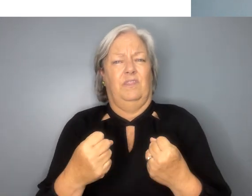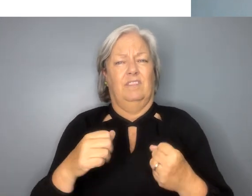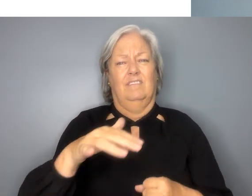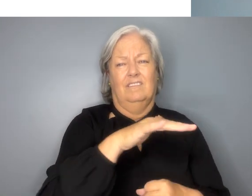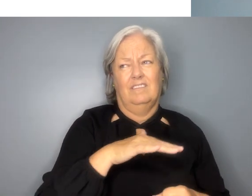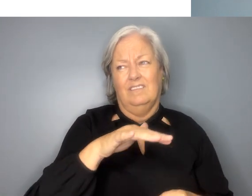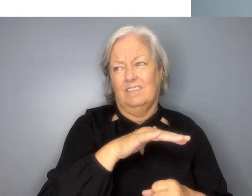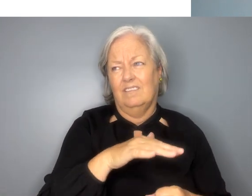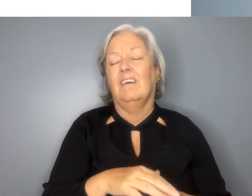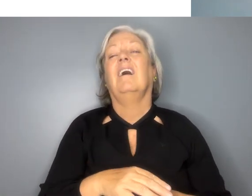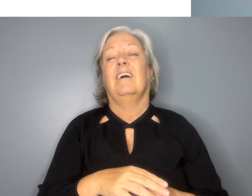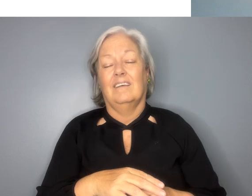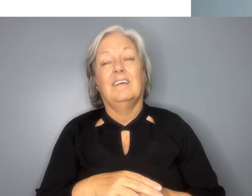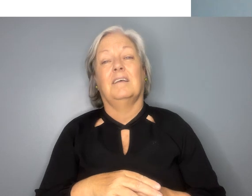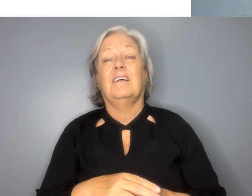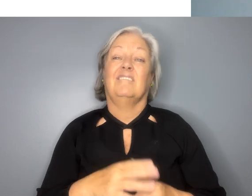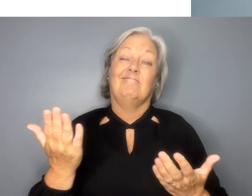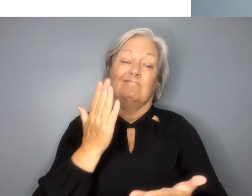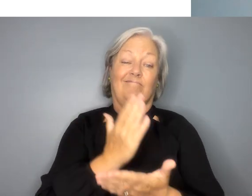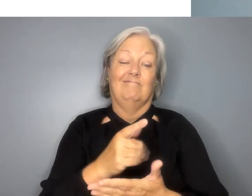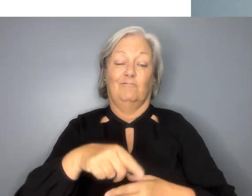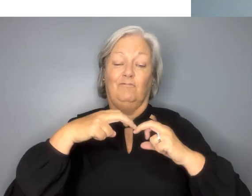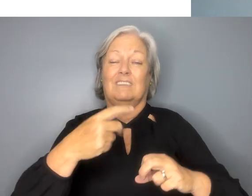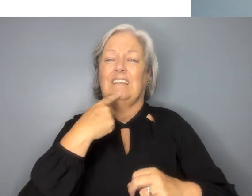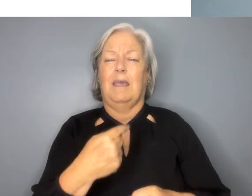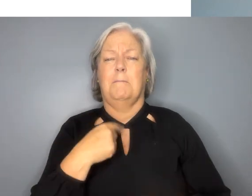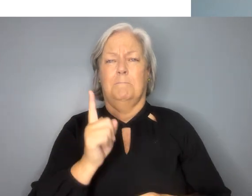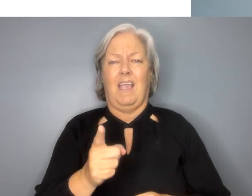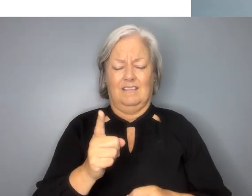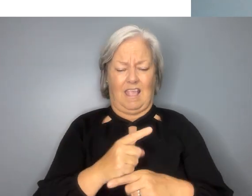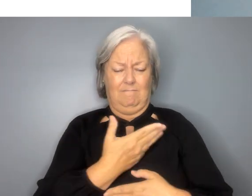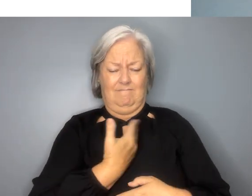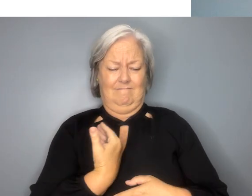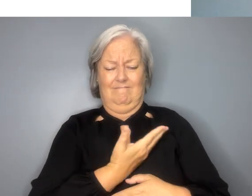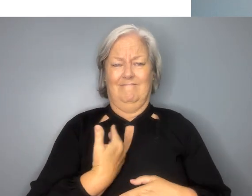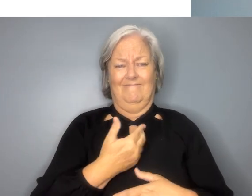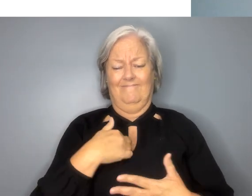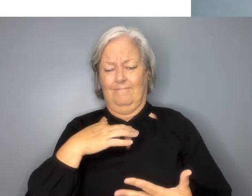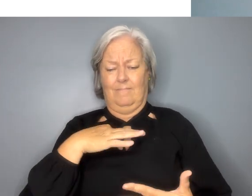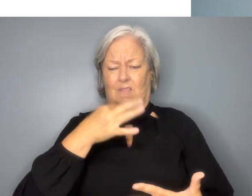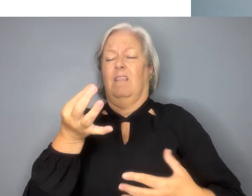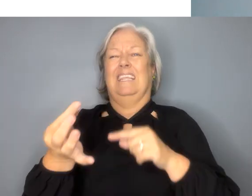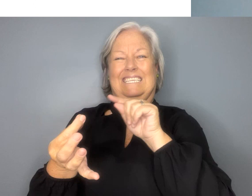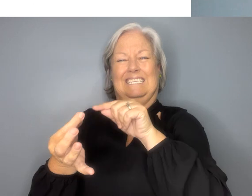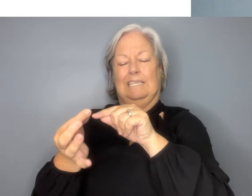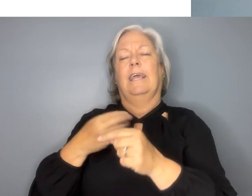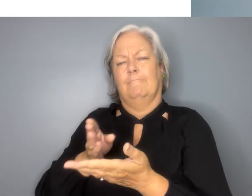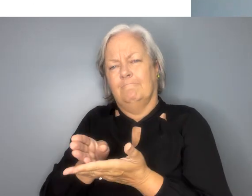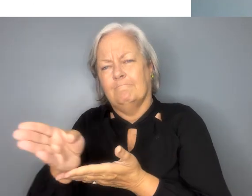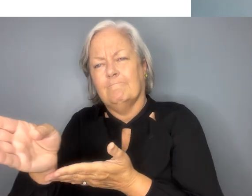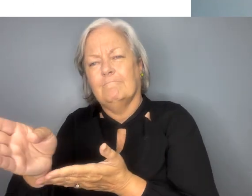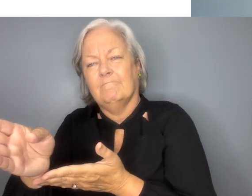settings. And it was found that we have to choose which part of ourselves we want to talk about in any one time. So basically, what it generally means is that I